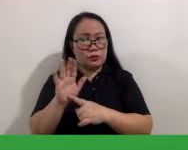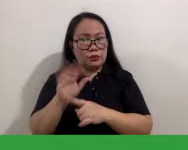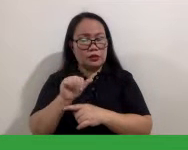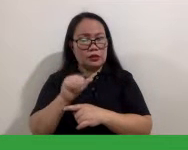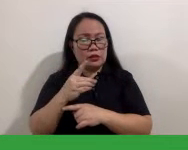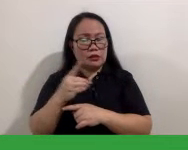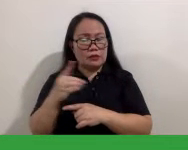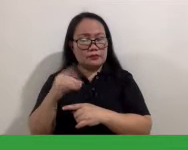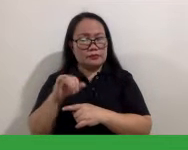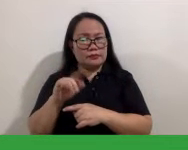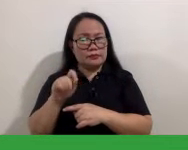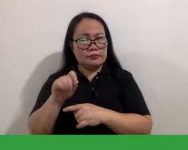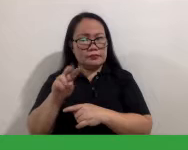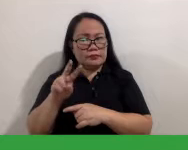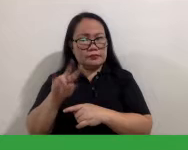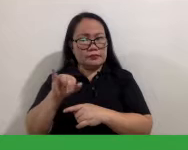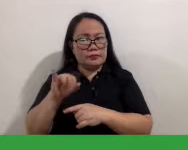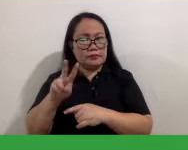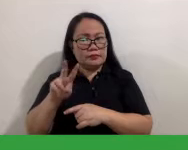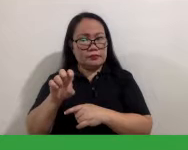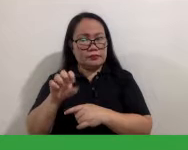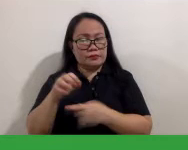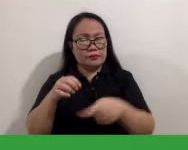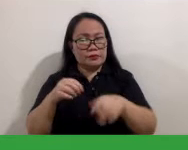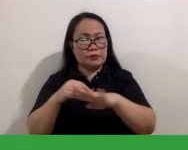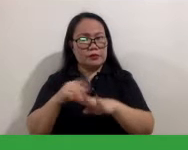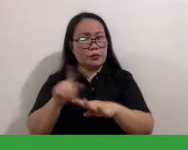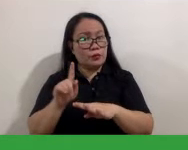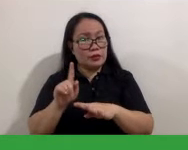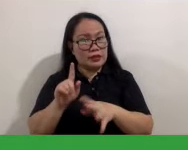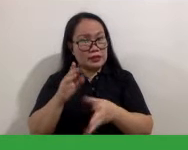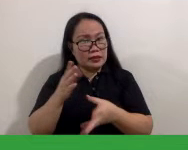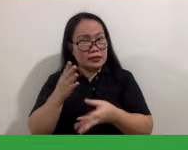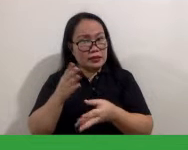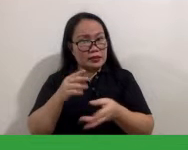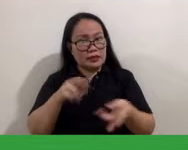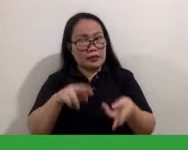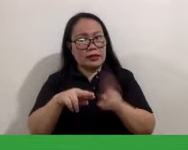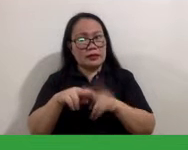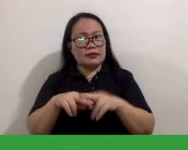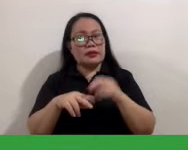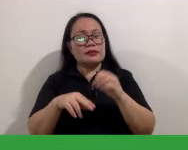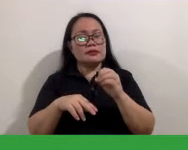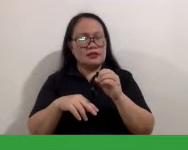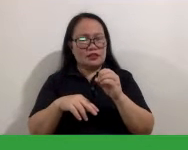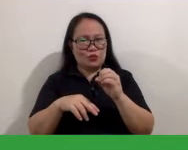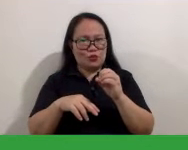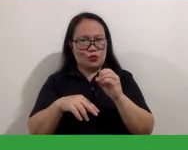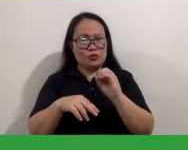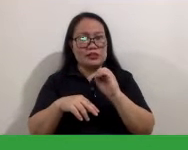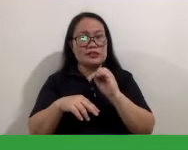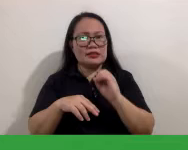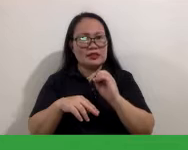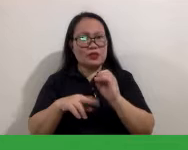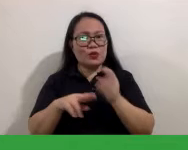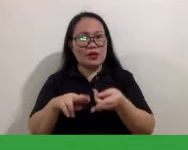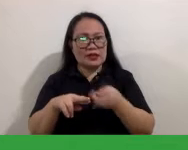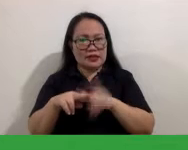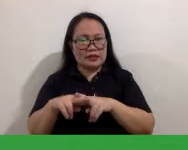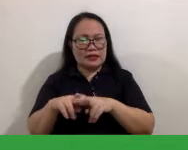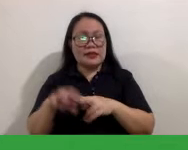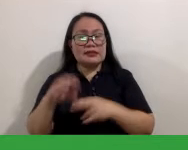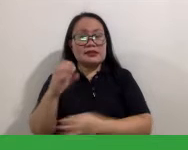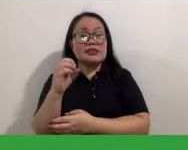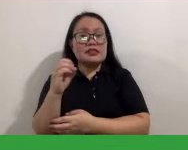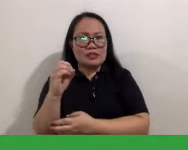yung additive identity property, ano ang i-add natin sa kanya? Correct. That is 0. So,